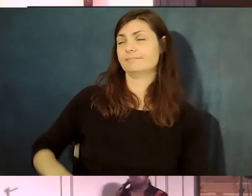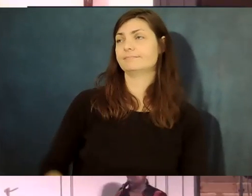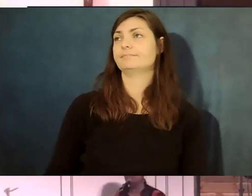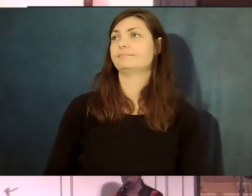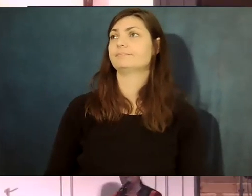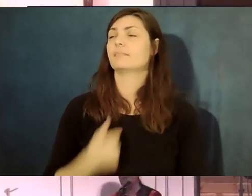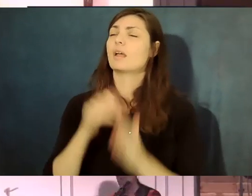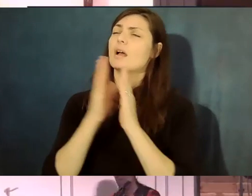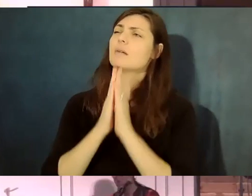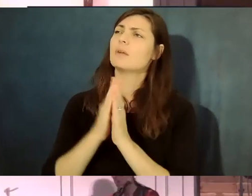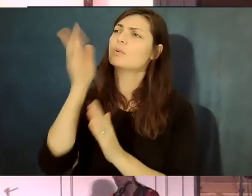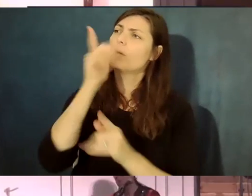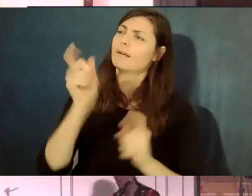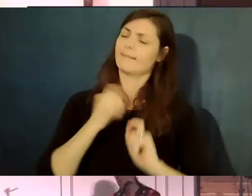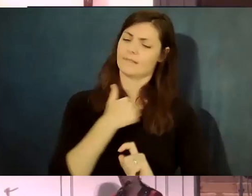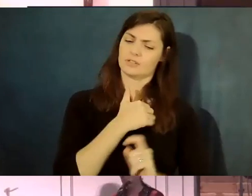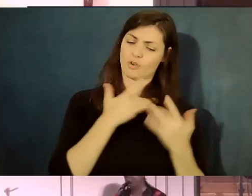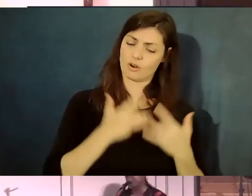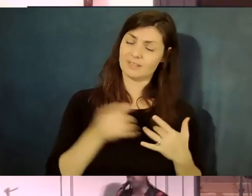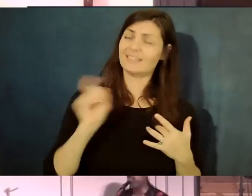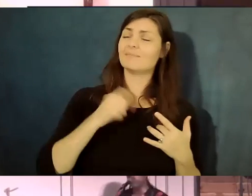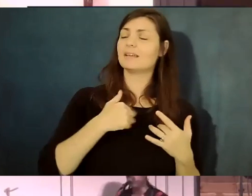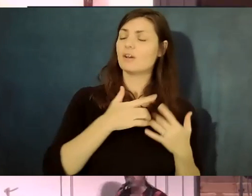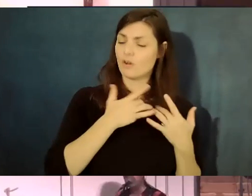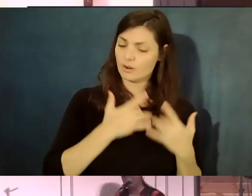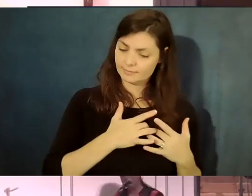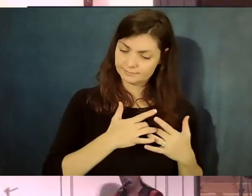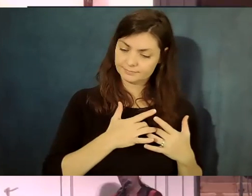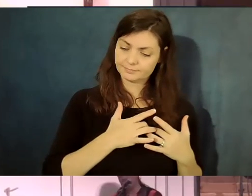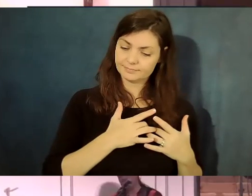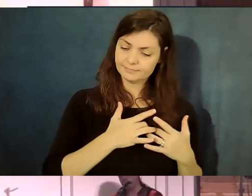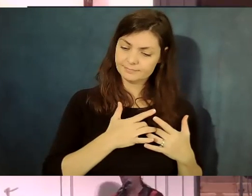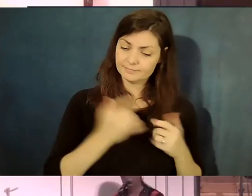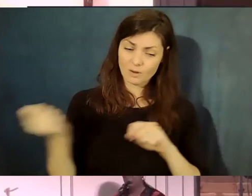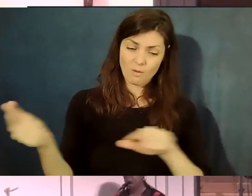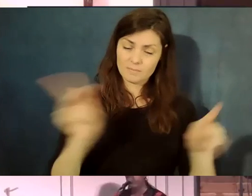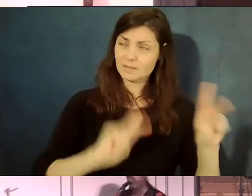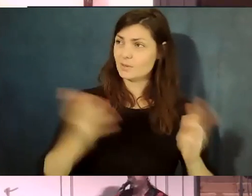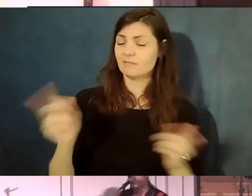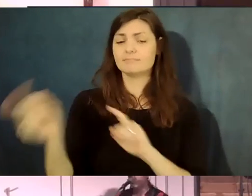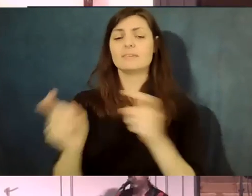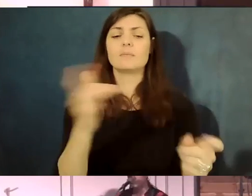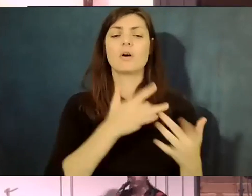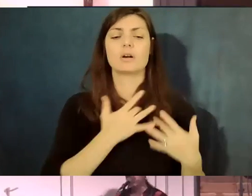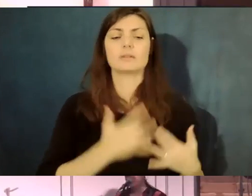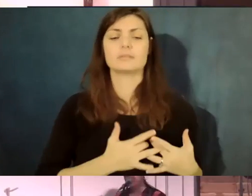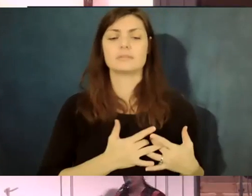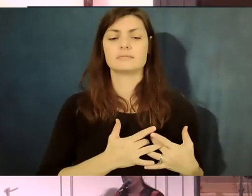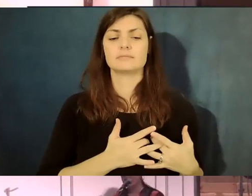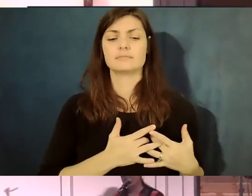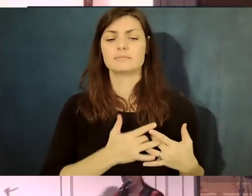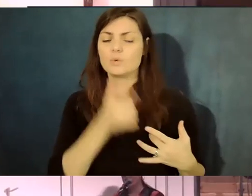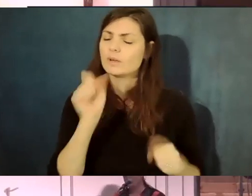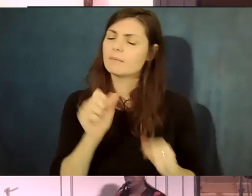And Lord, I pray you would give us a heart. Give me a heart. Give us hearts of intercessors,